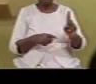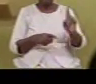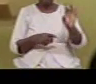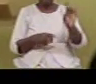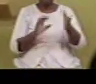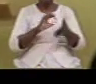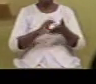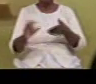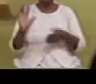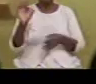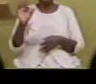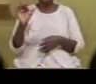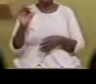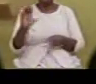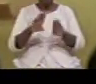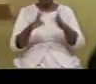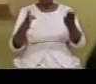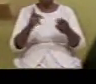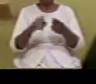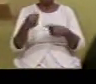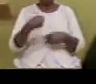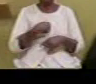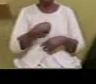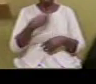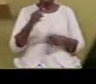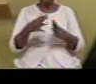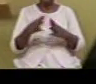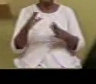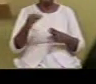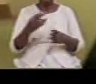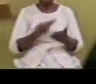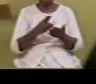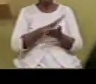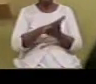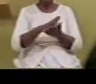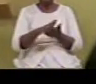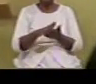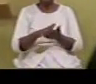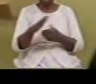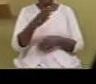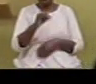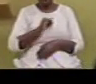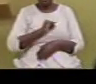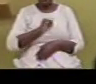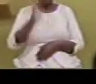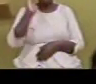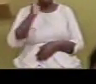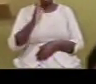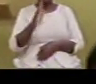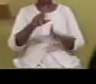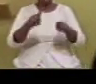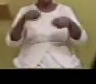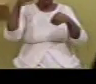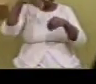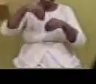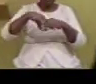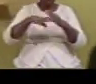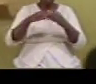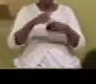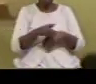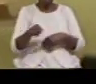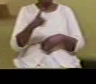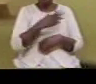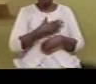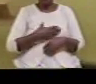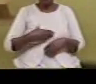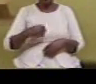19. Open to me the gates of righteousness. I will go into them, and I